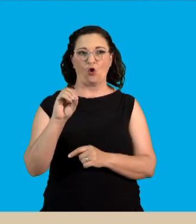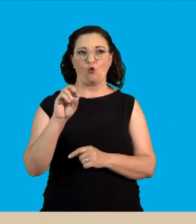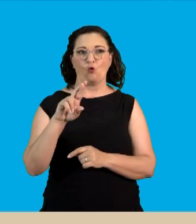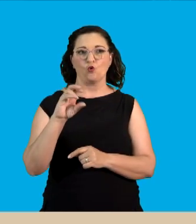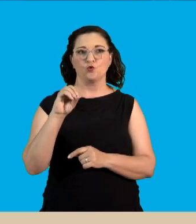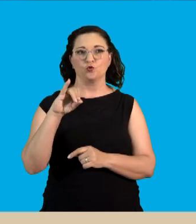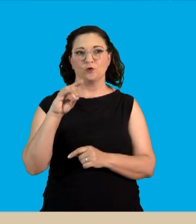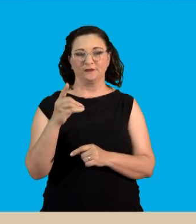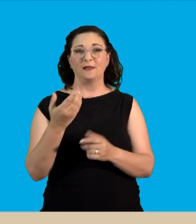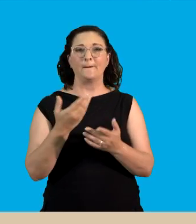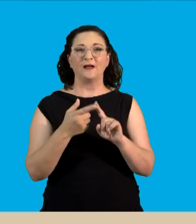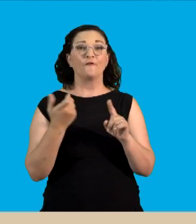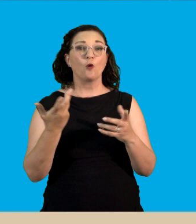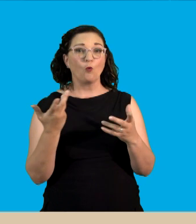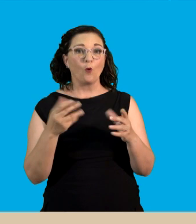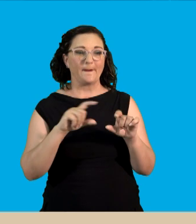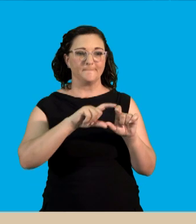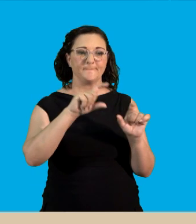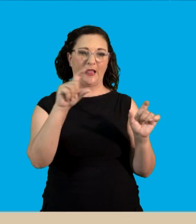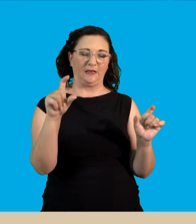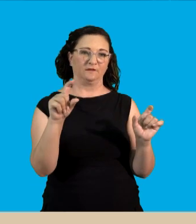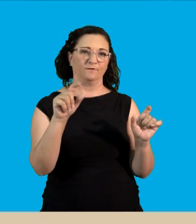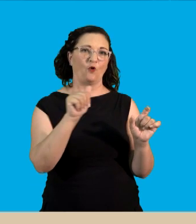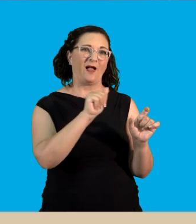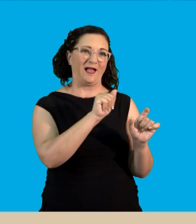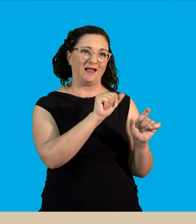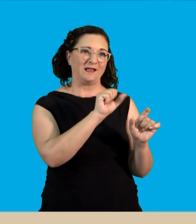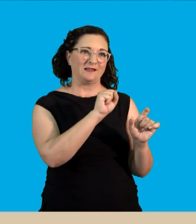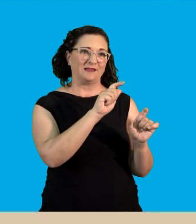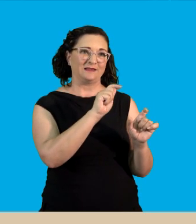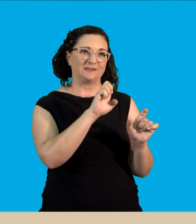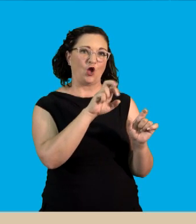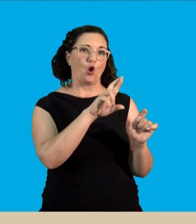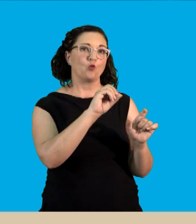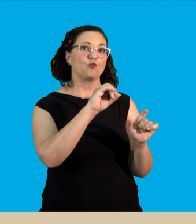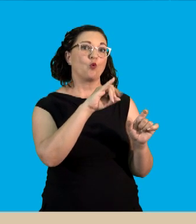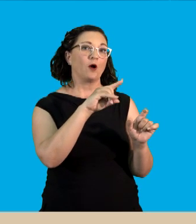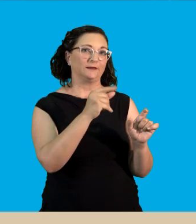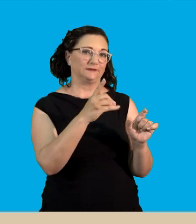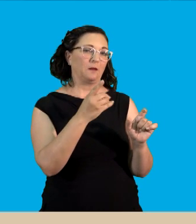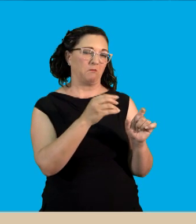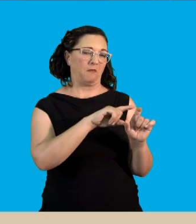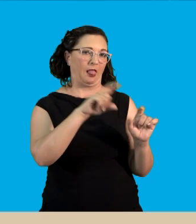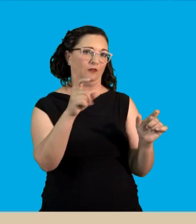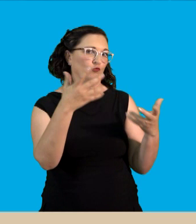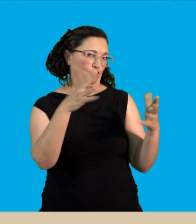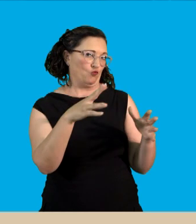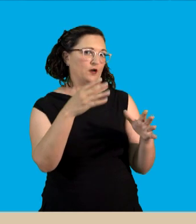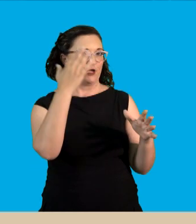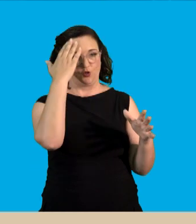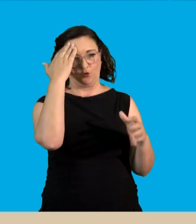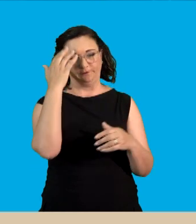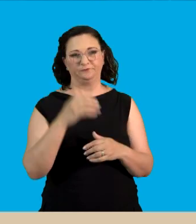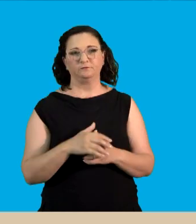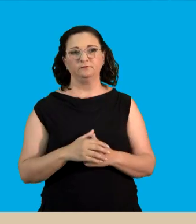the asteroid belt. We already know what the asteroid belt looks like from our previous